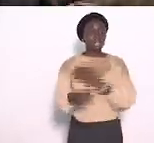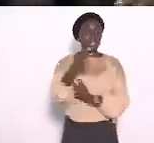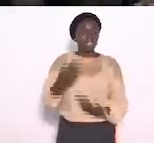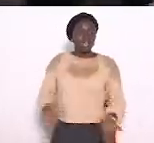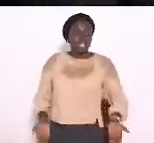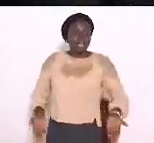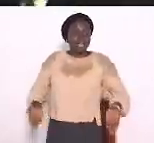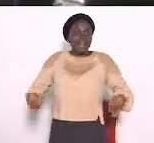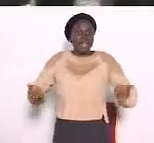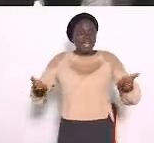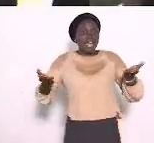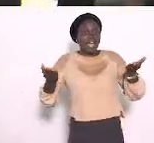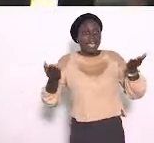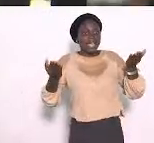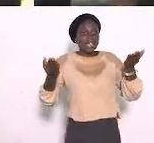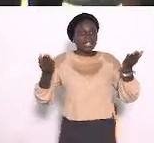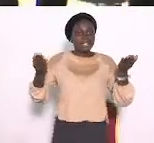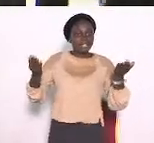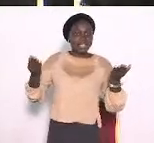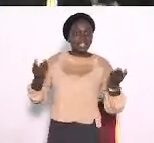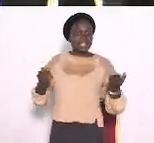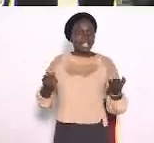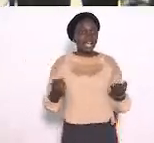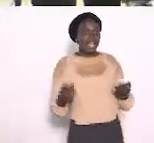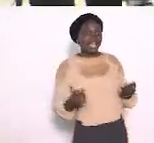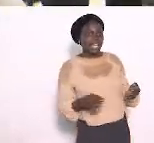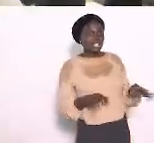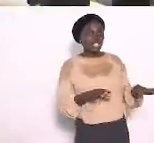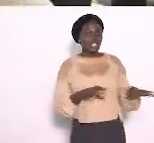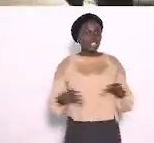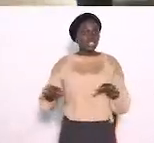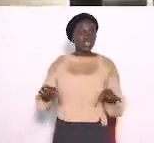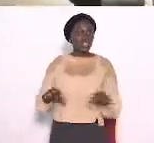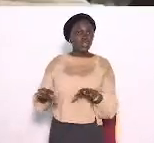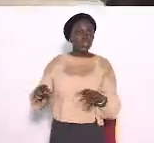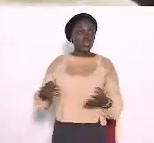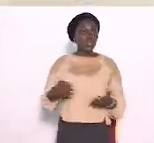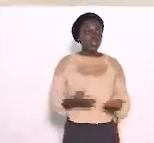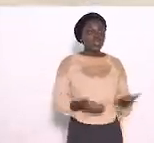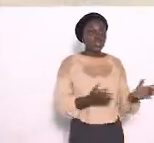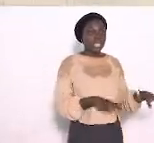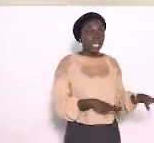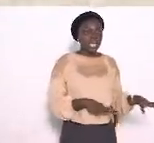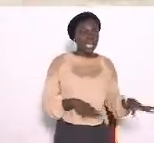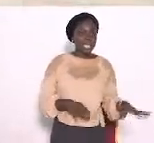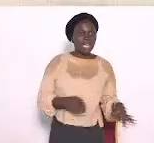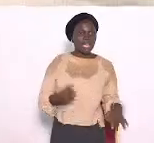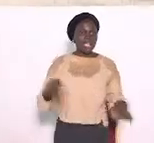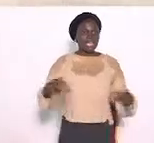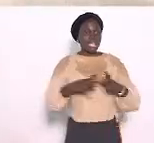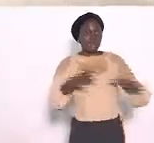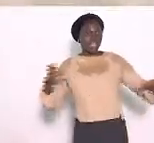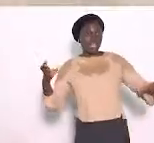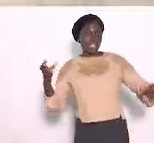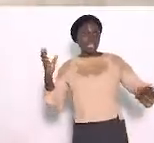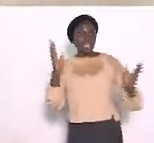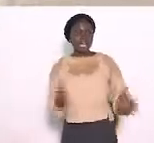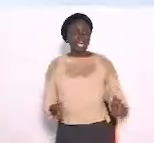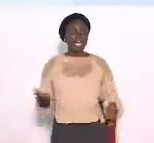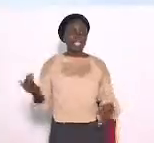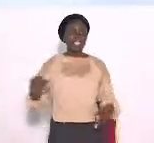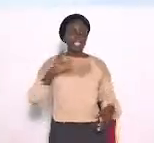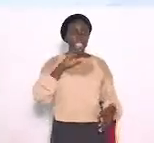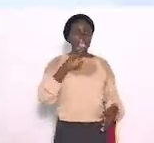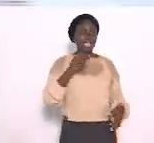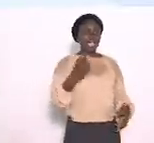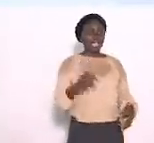the you say Giants GI to die the Biger the big